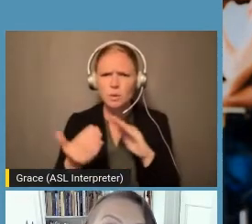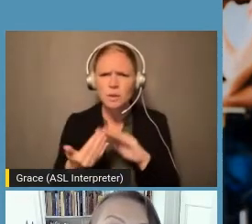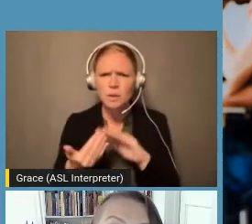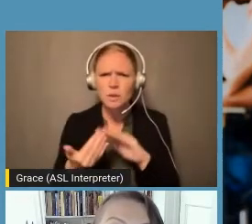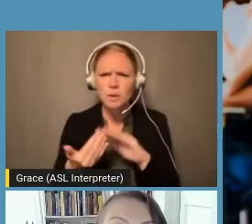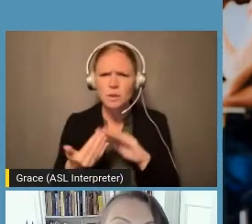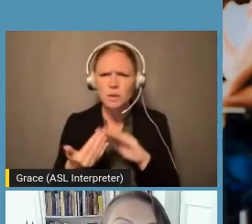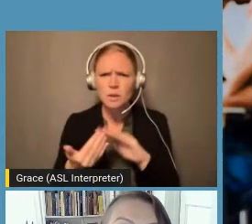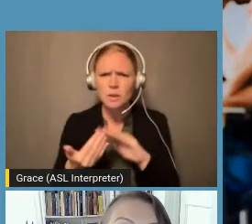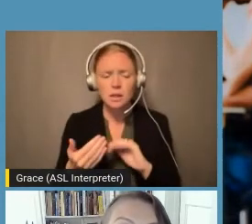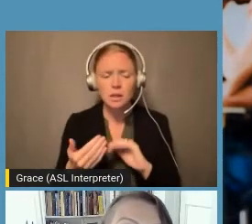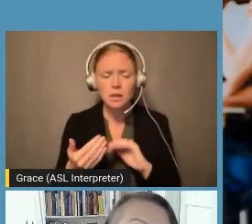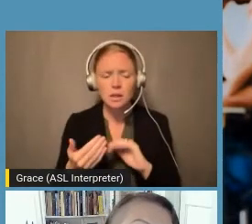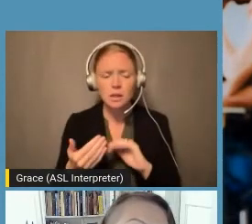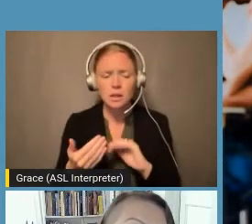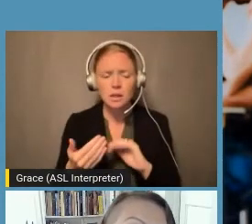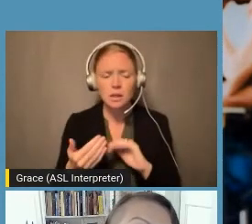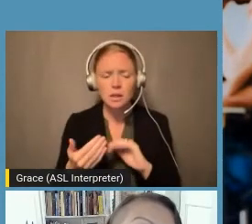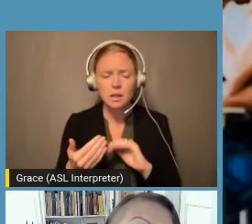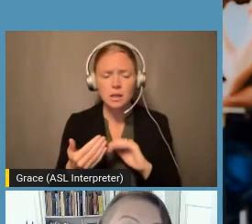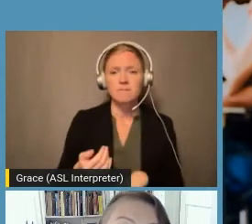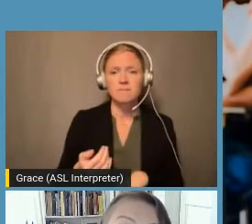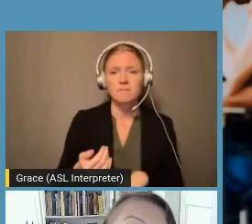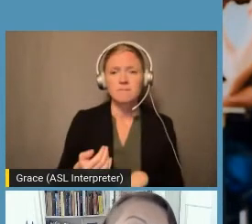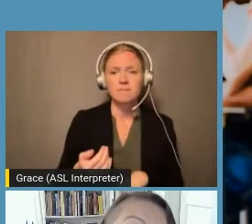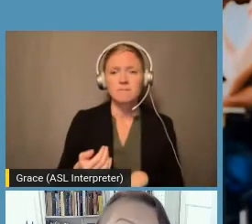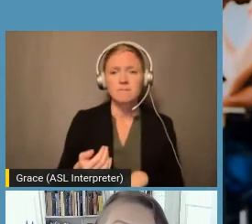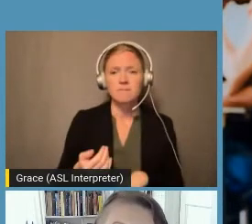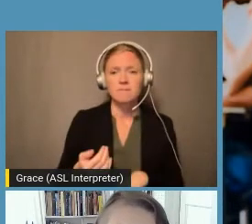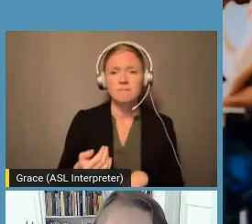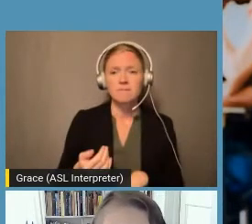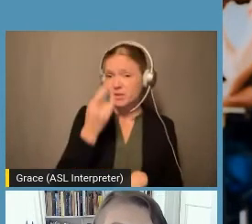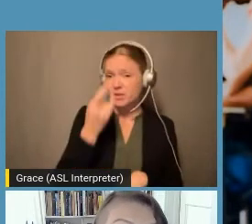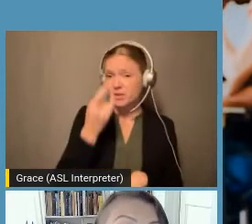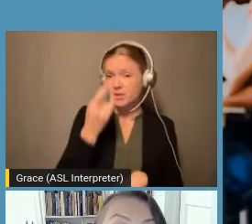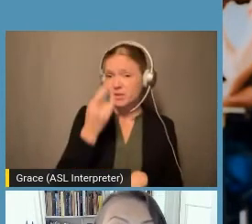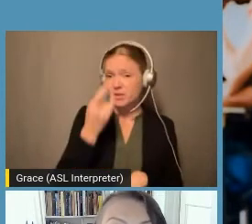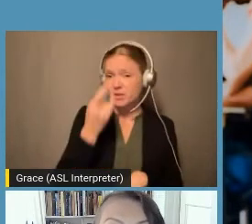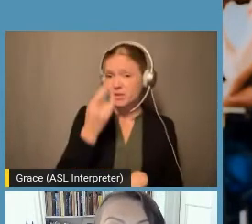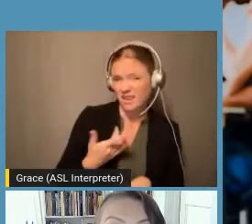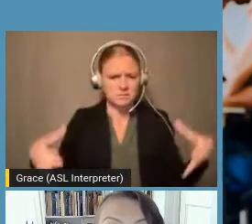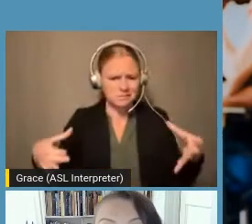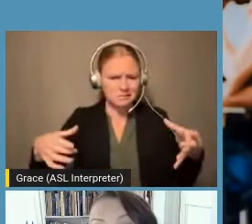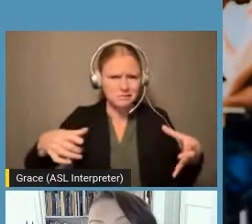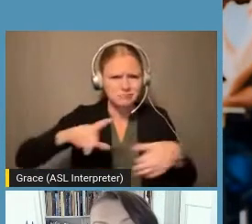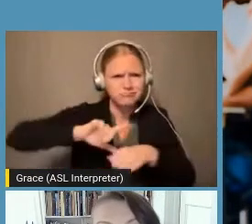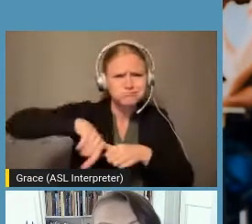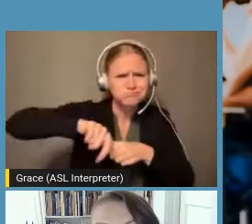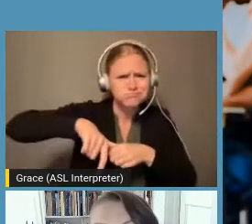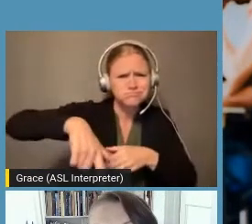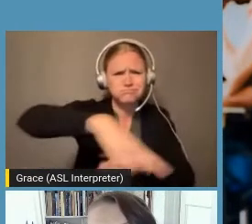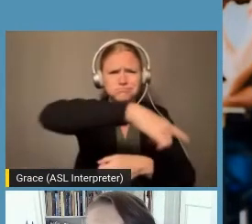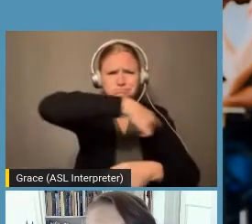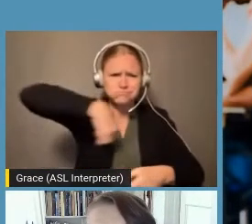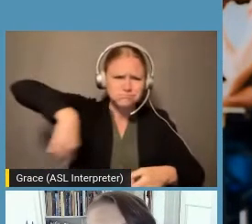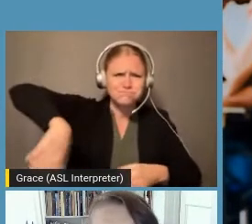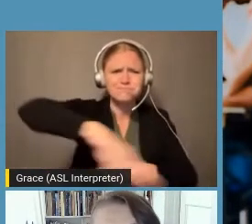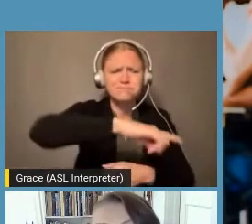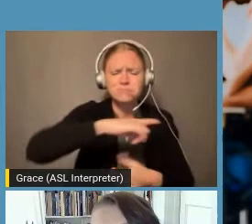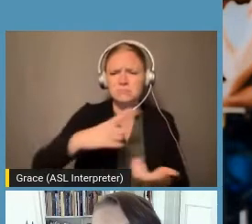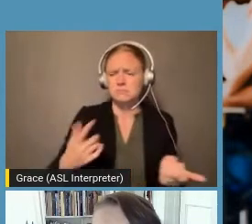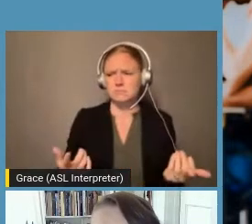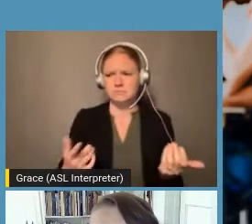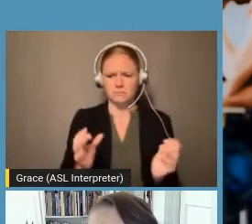are, feeling like you want to extend beyond that, or you can't find the resources you need in your own community, look in